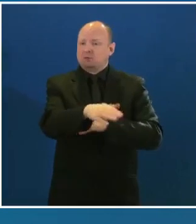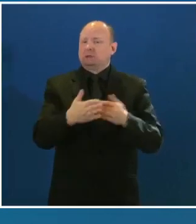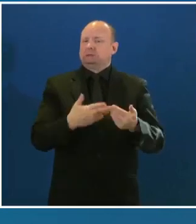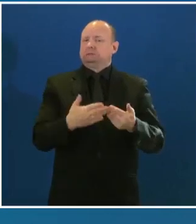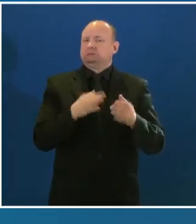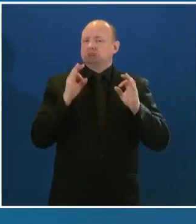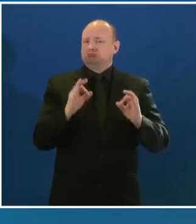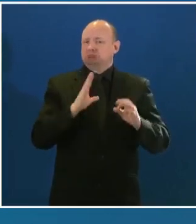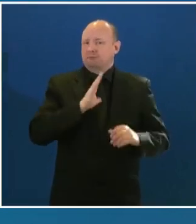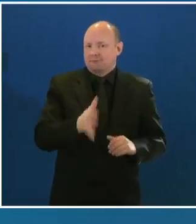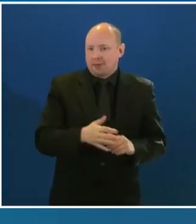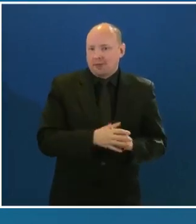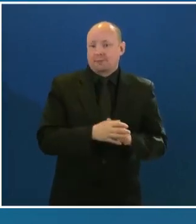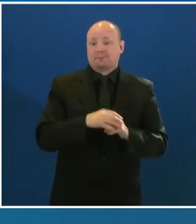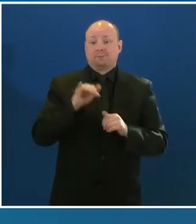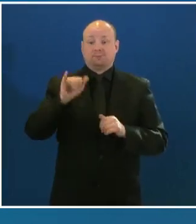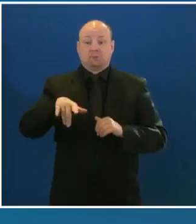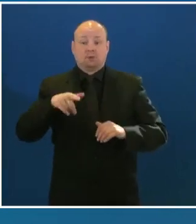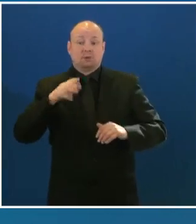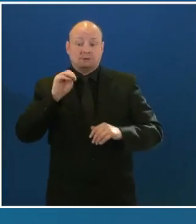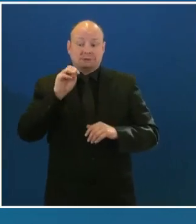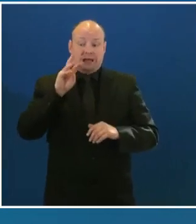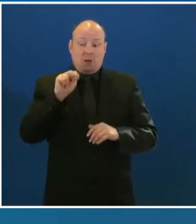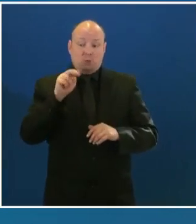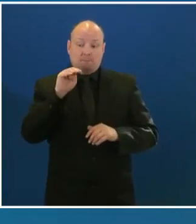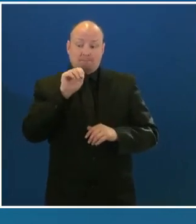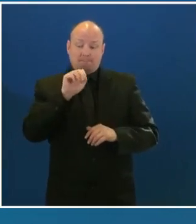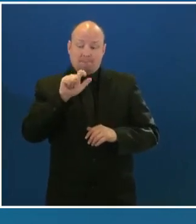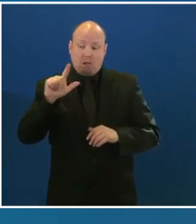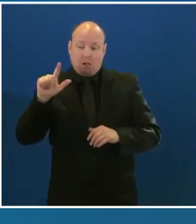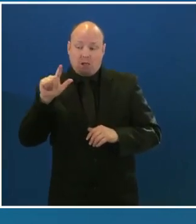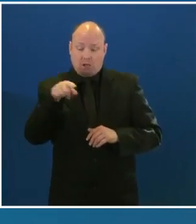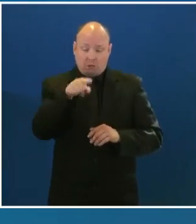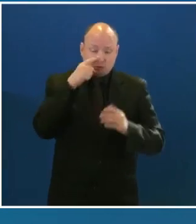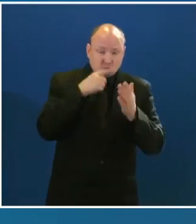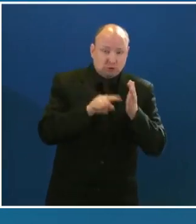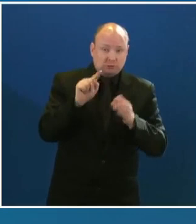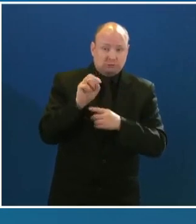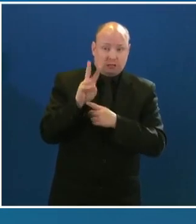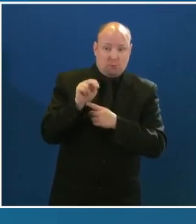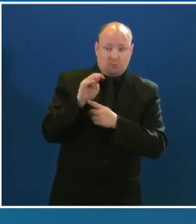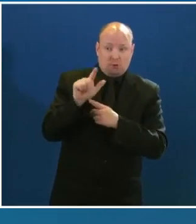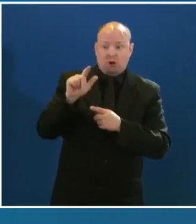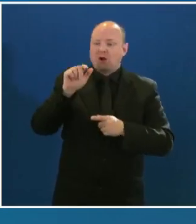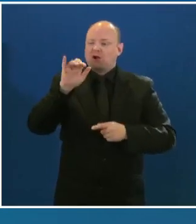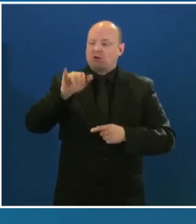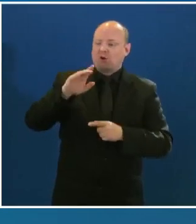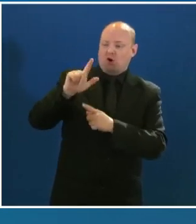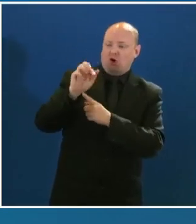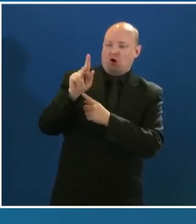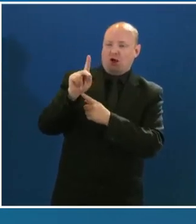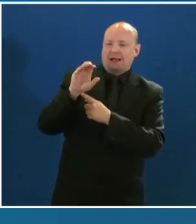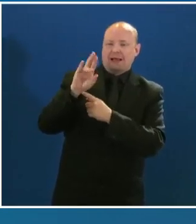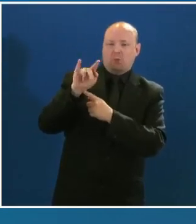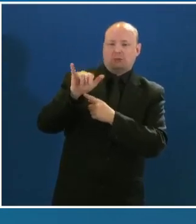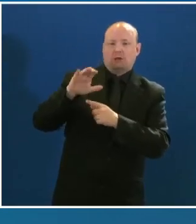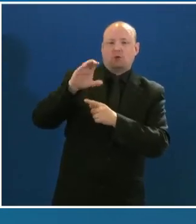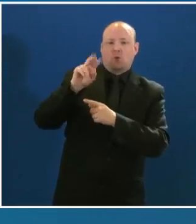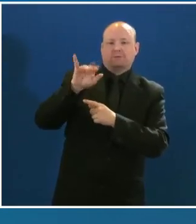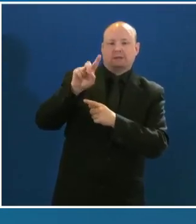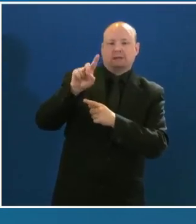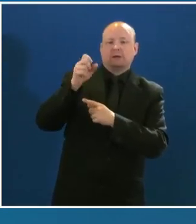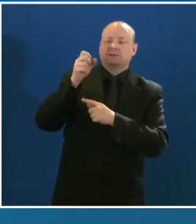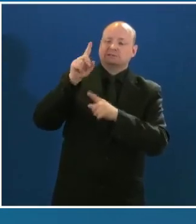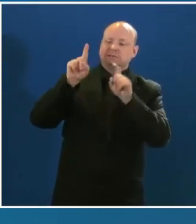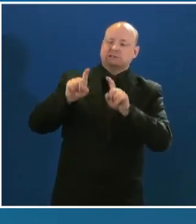pre-register, please go to the Clark County COVIDtesting.org website. And finally, Governor